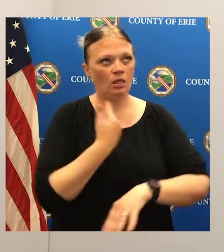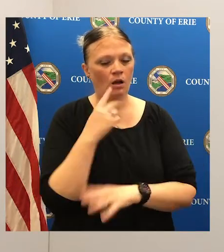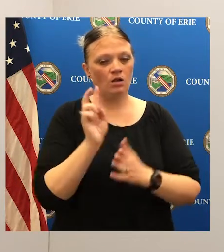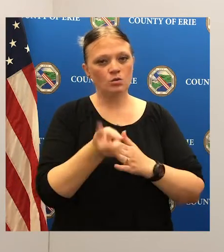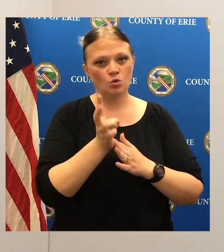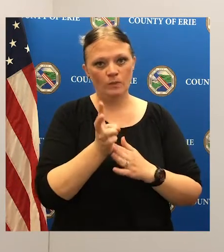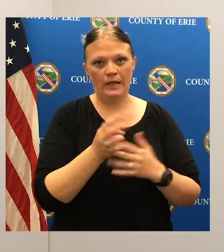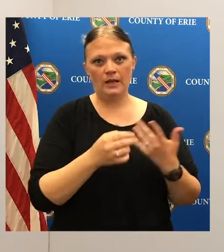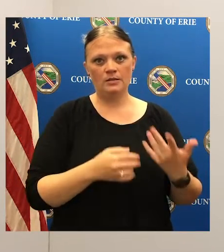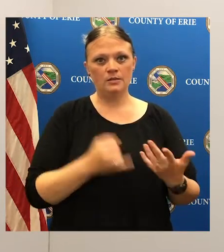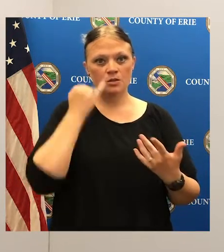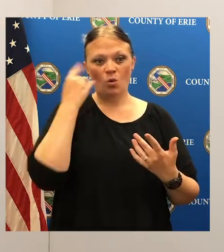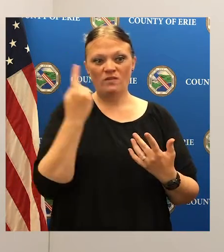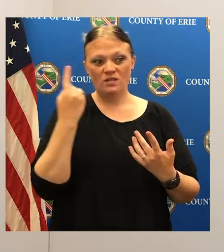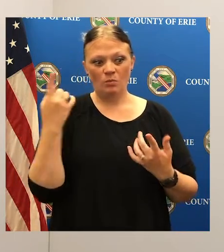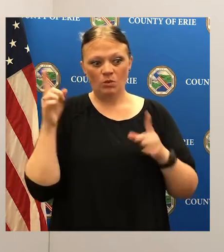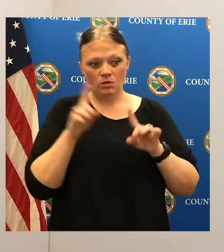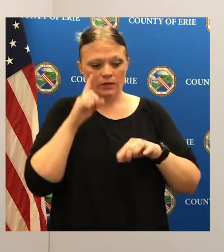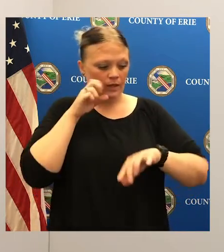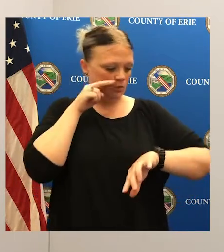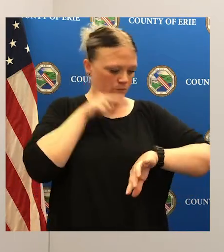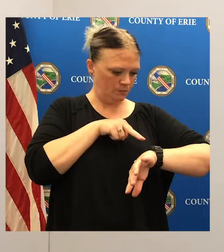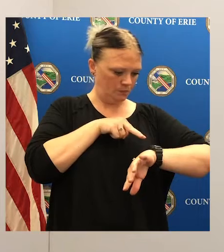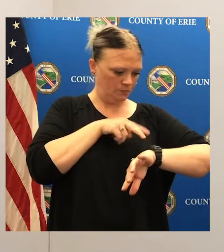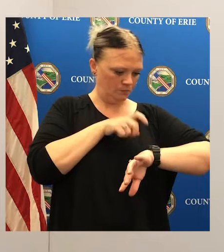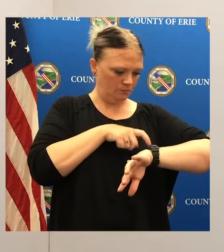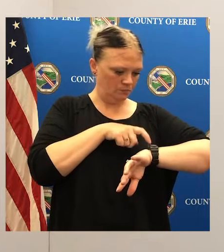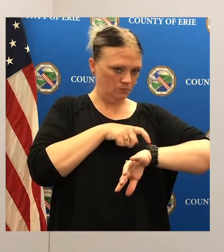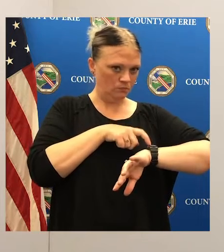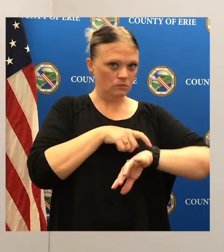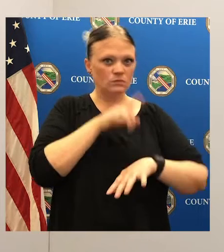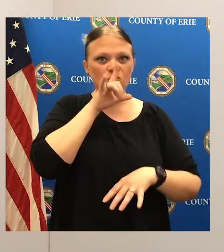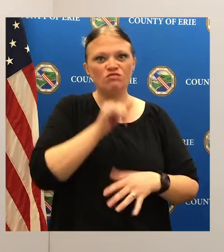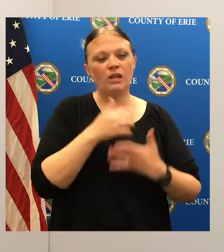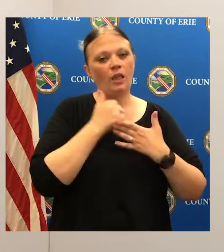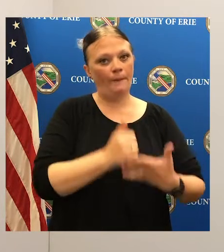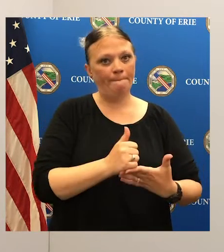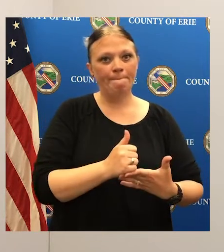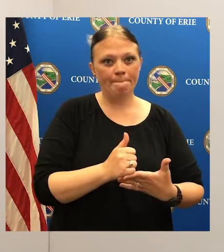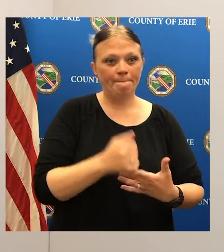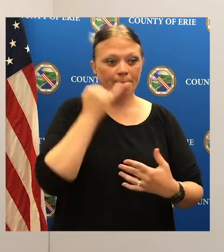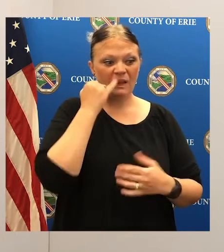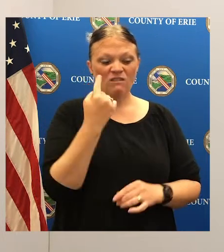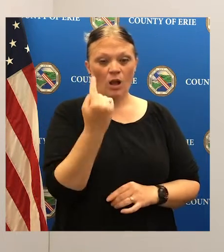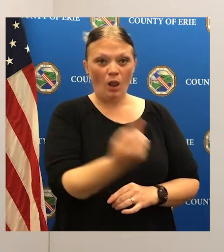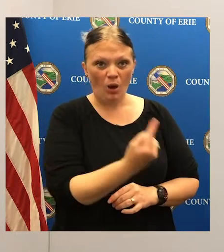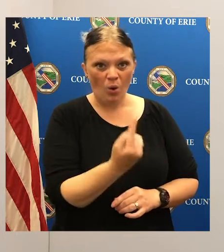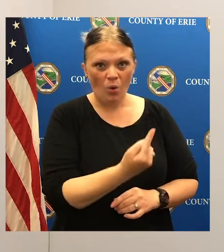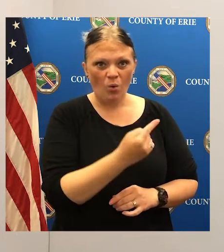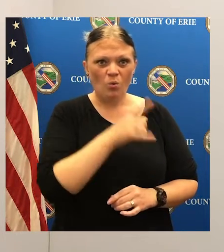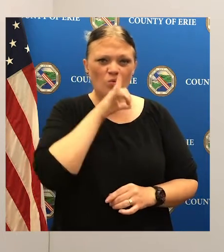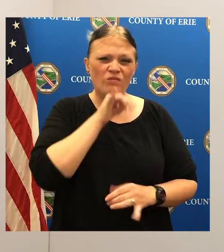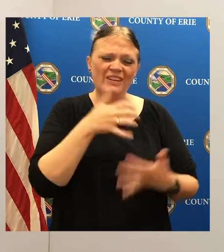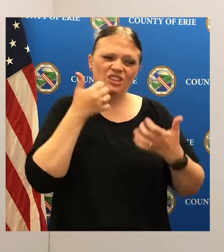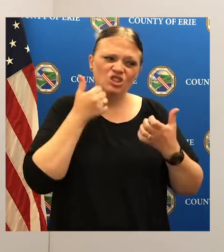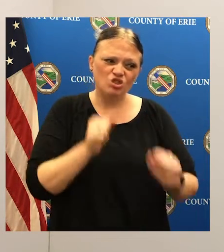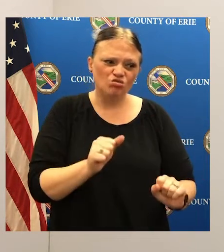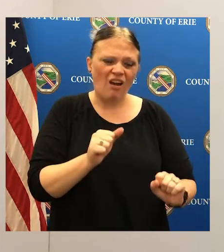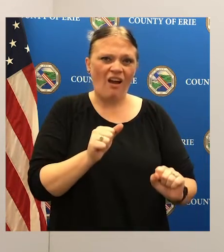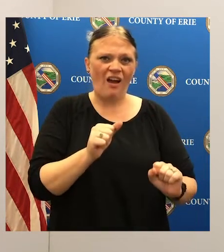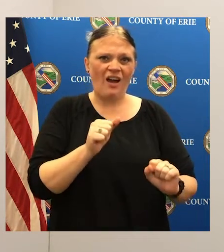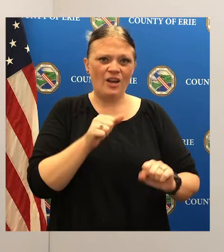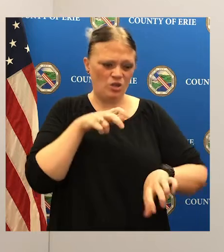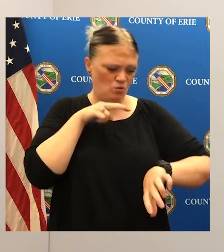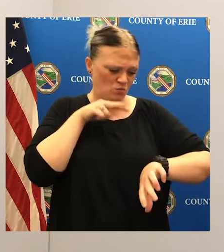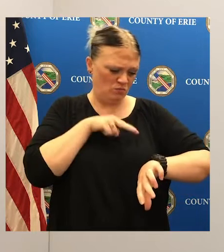2 minutes. If you have someone that is around you that can do the timing for you, that's really, really helpful. If you are alone, really try